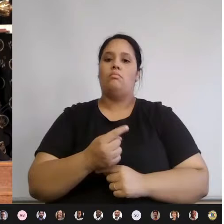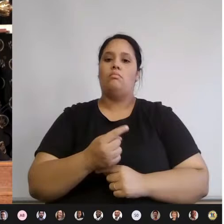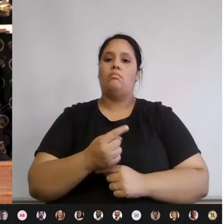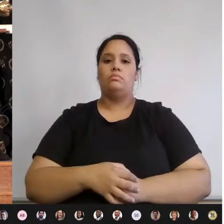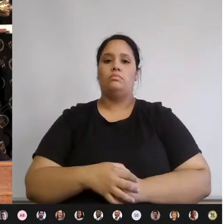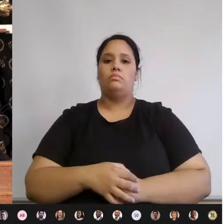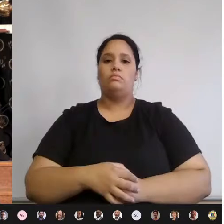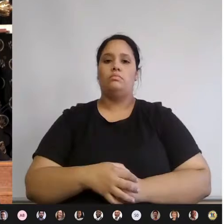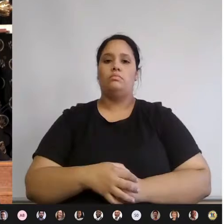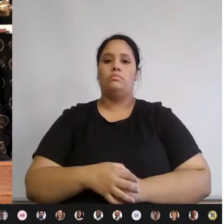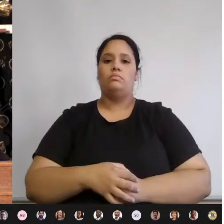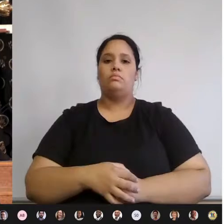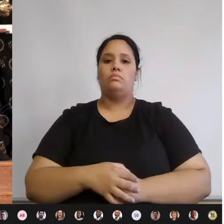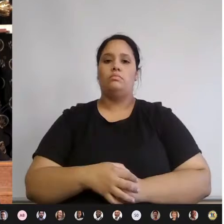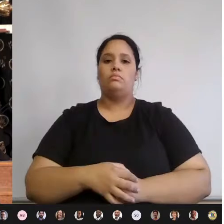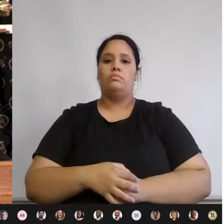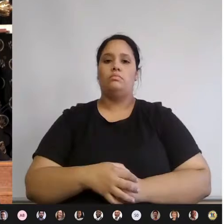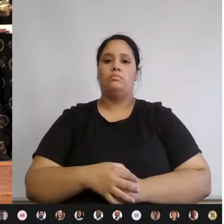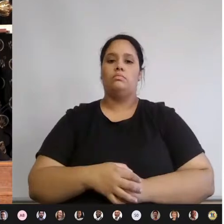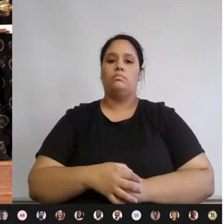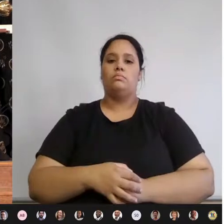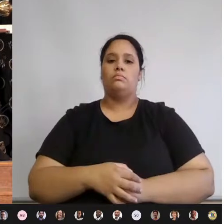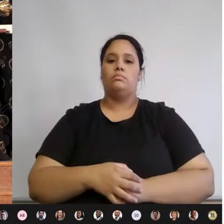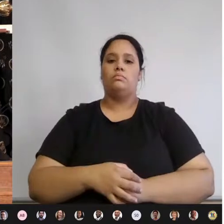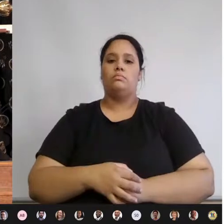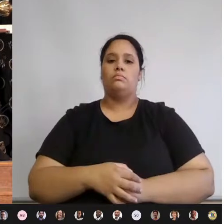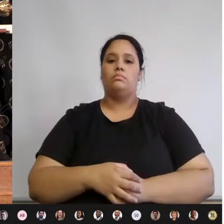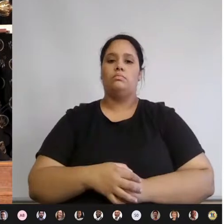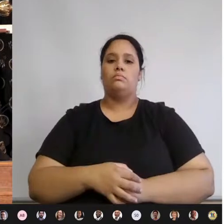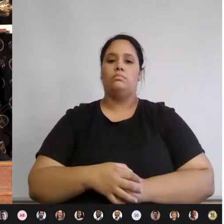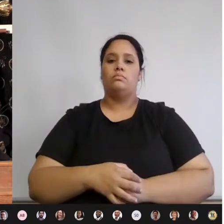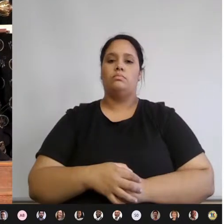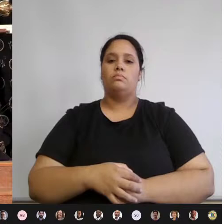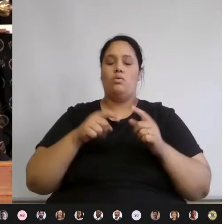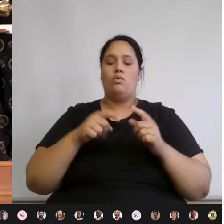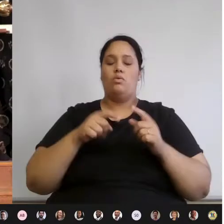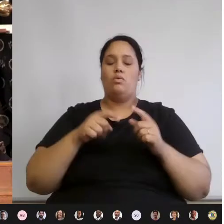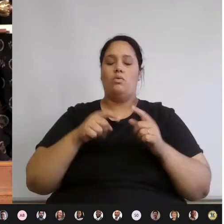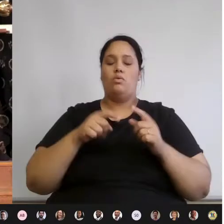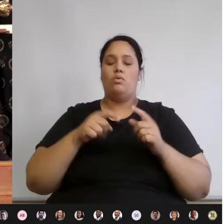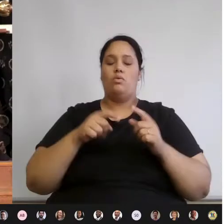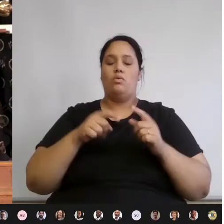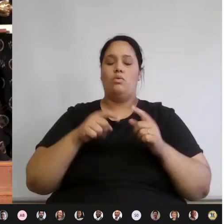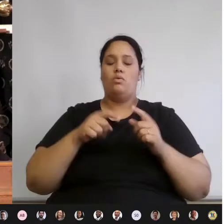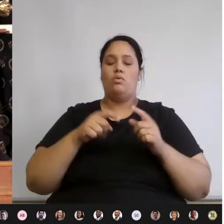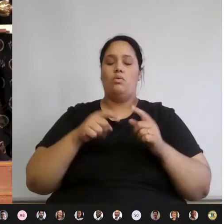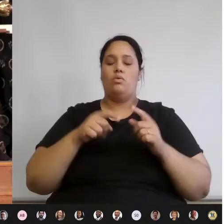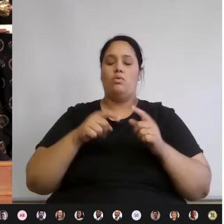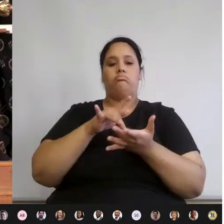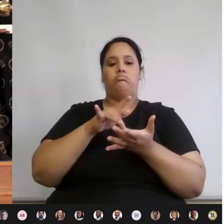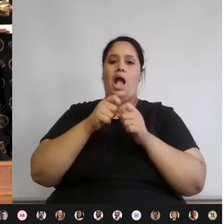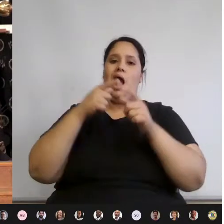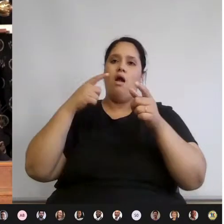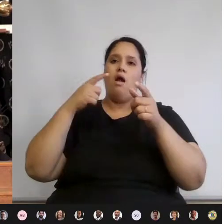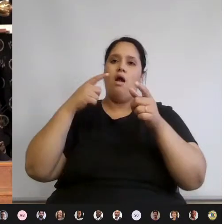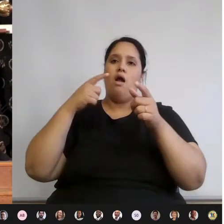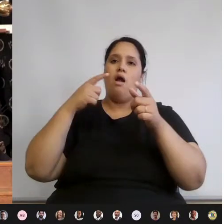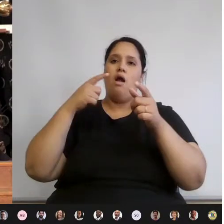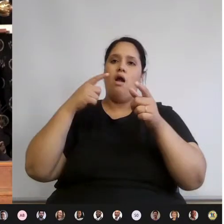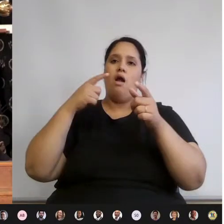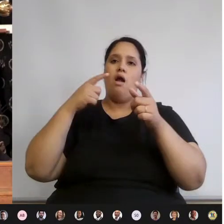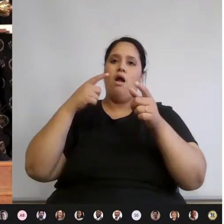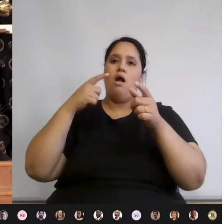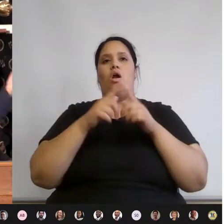locus standi, you do, Mr. Speaker. Mr. Speaker, we are in this remote space outside of the legislature, but one thing